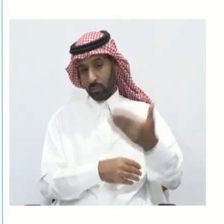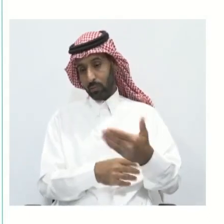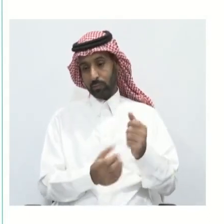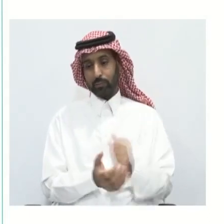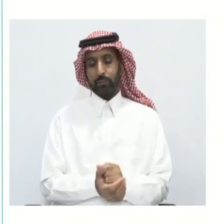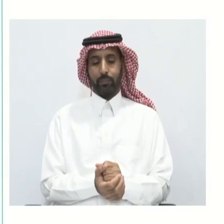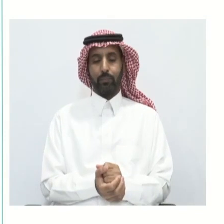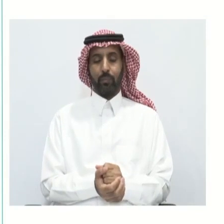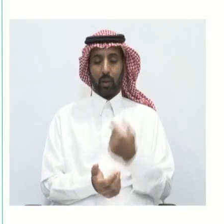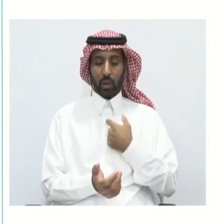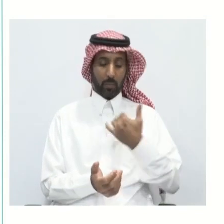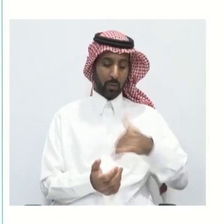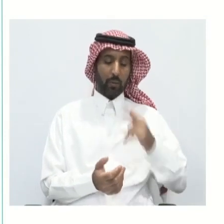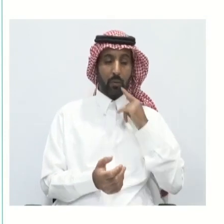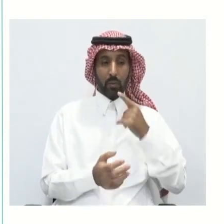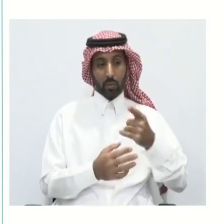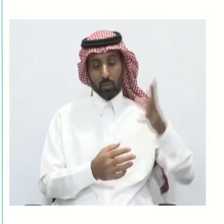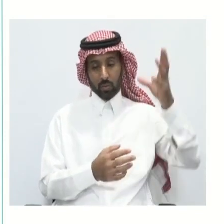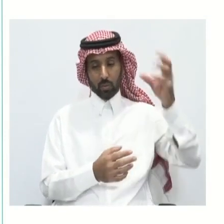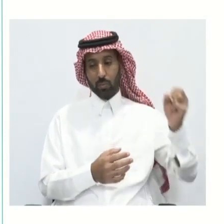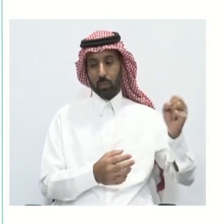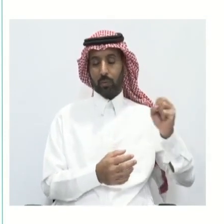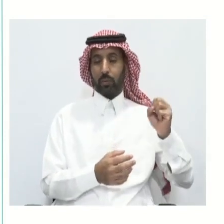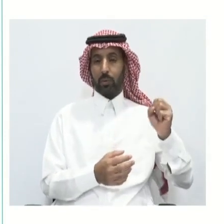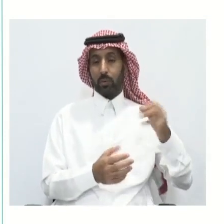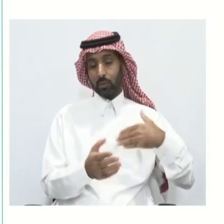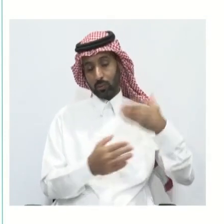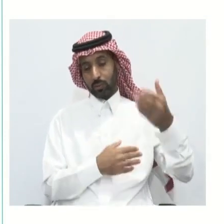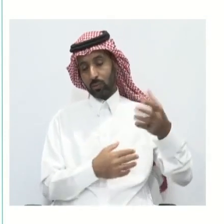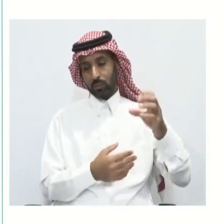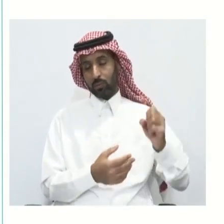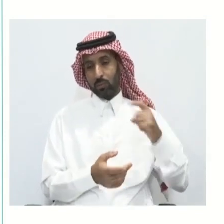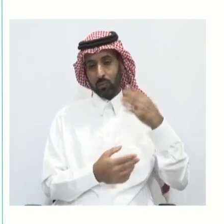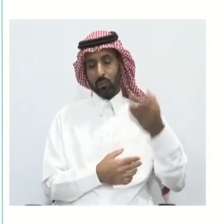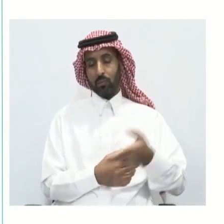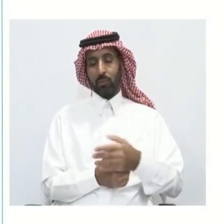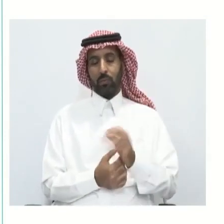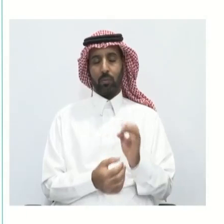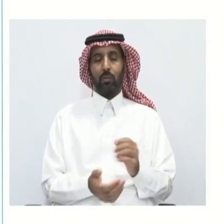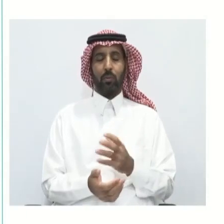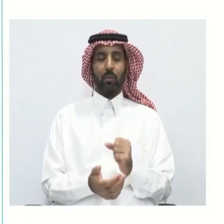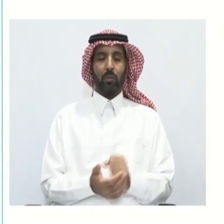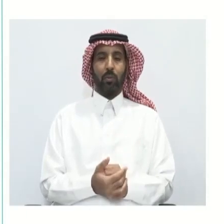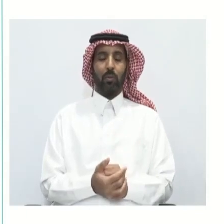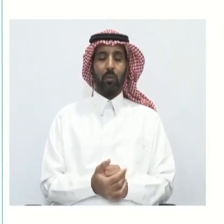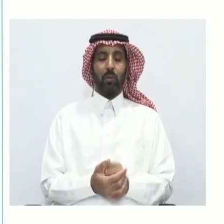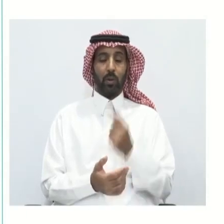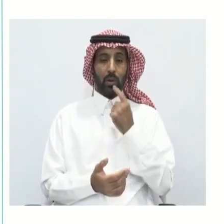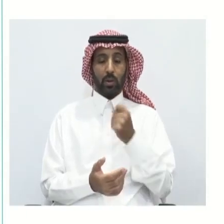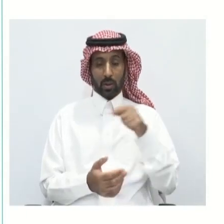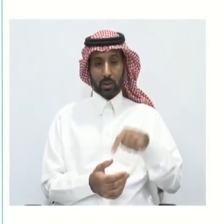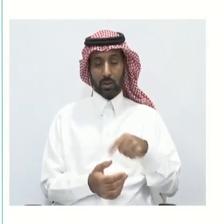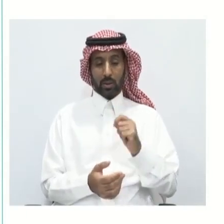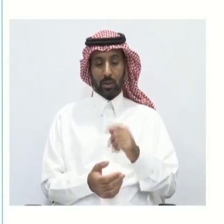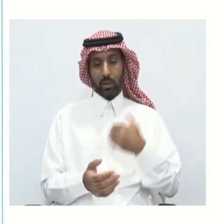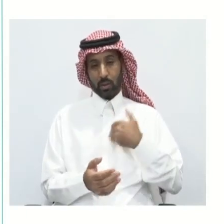at. I'm leaving tomorrow night. I'm leaving tomorrow night. This is the time expression here. This year, we